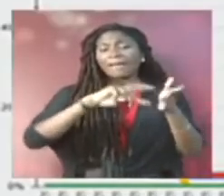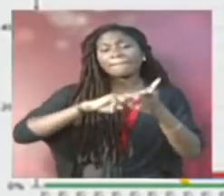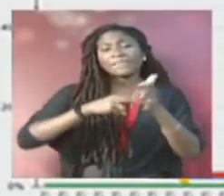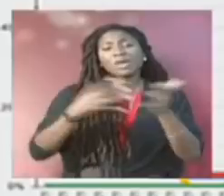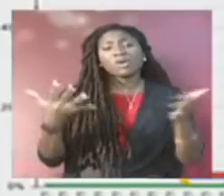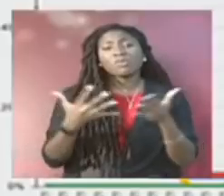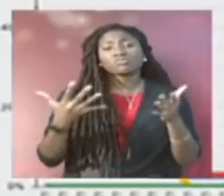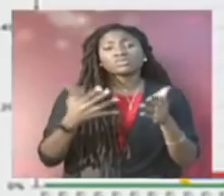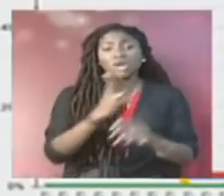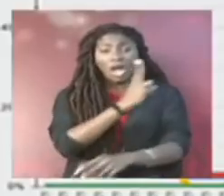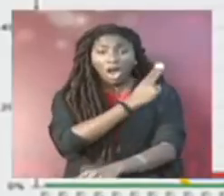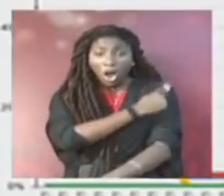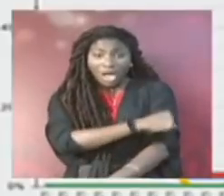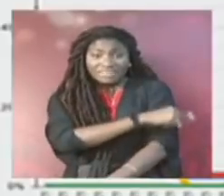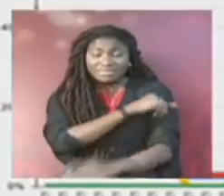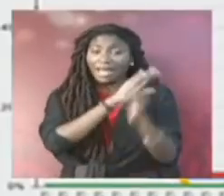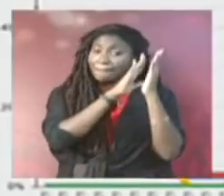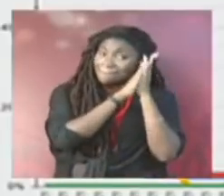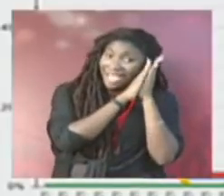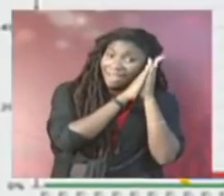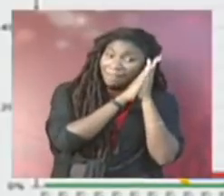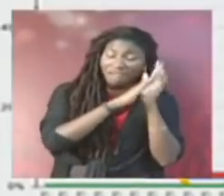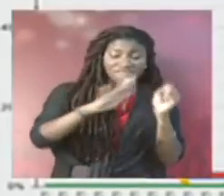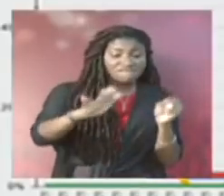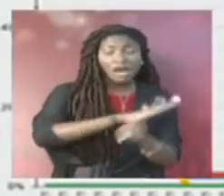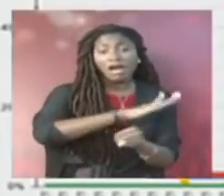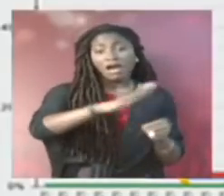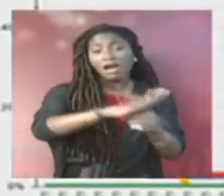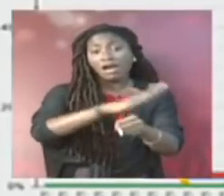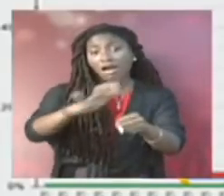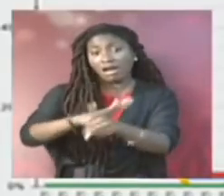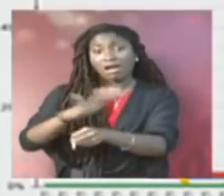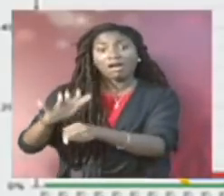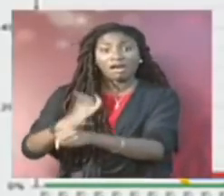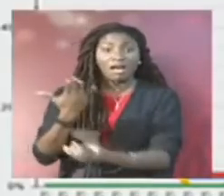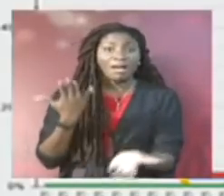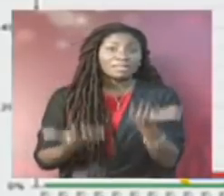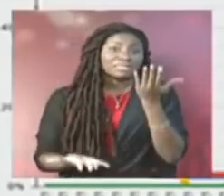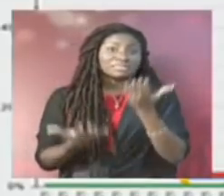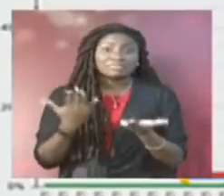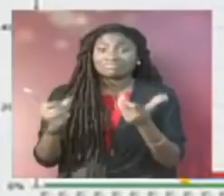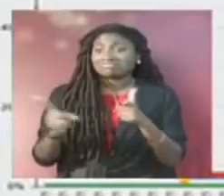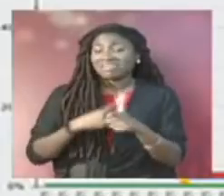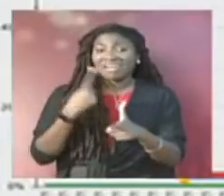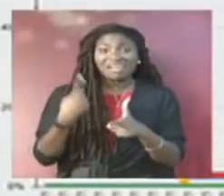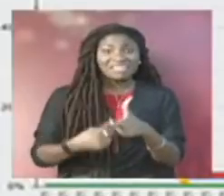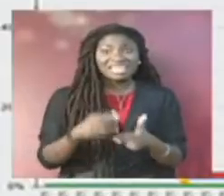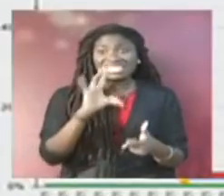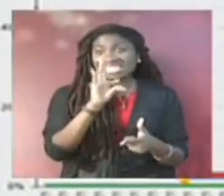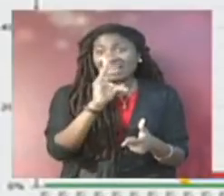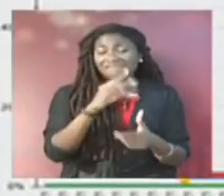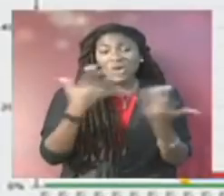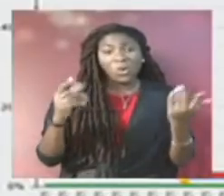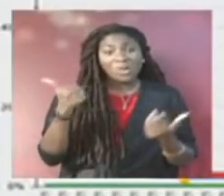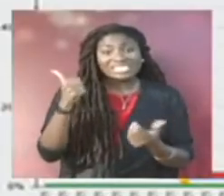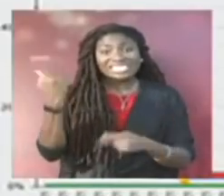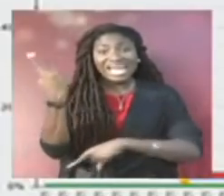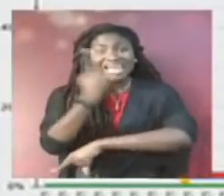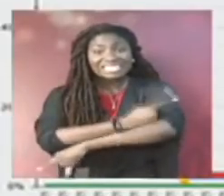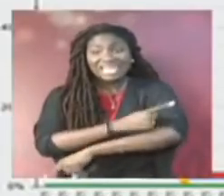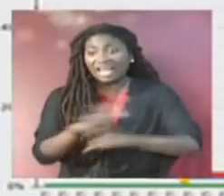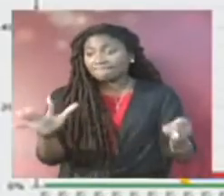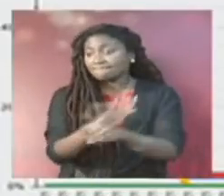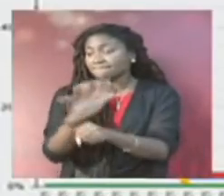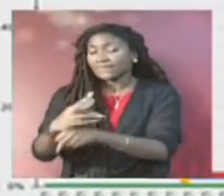hospital beds are being filled and potentially can result in a collapse within, say, 7 to 10 days.